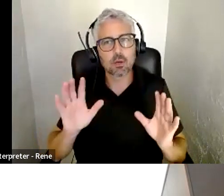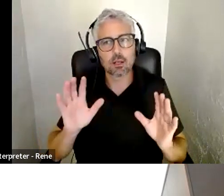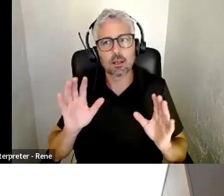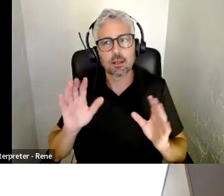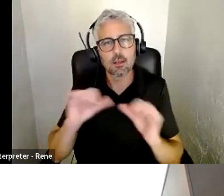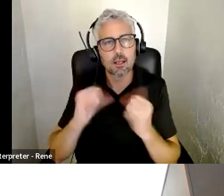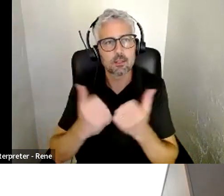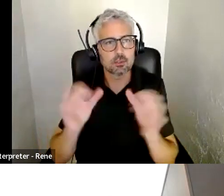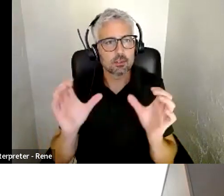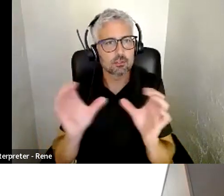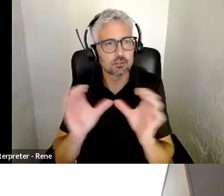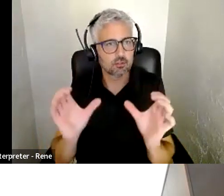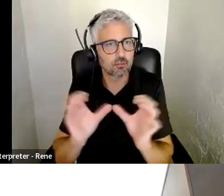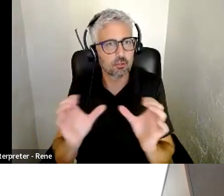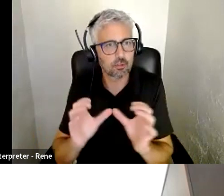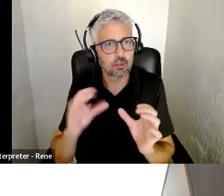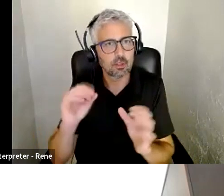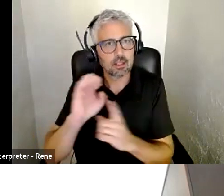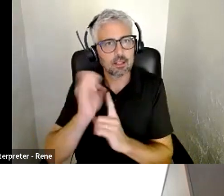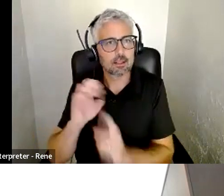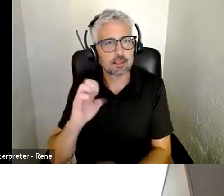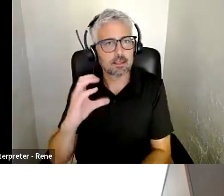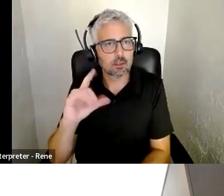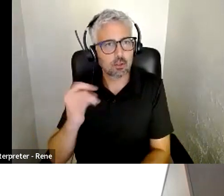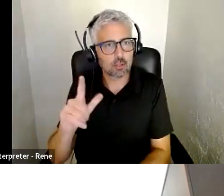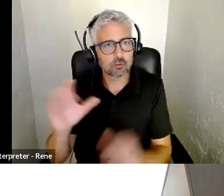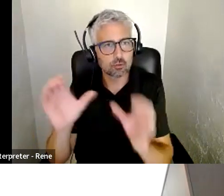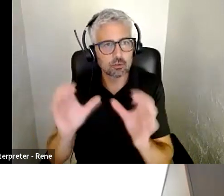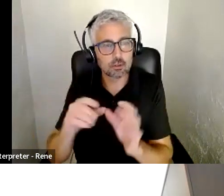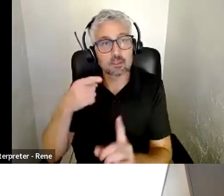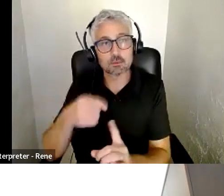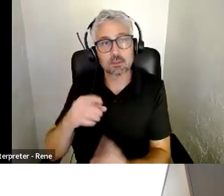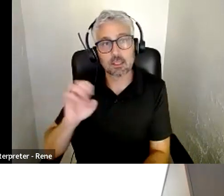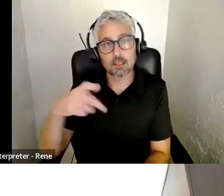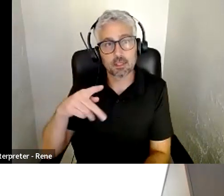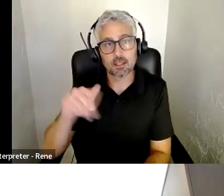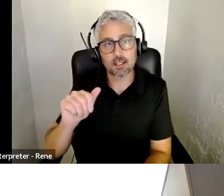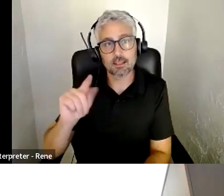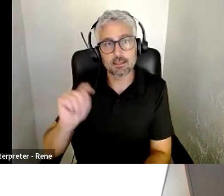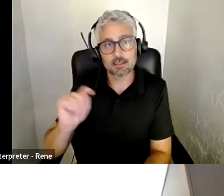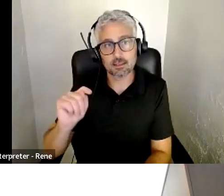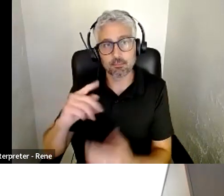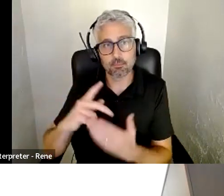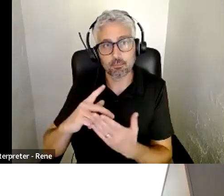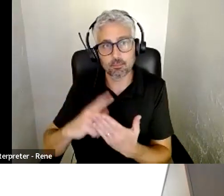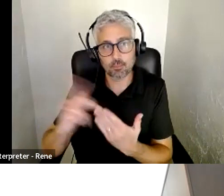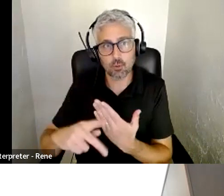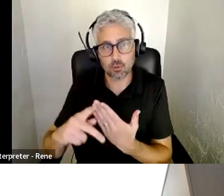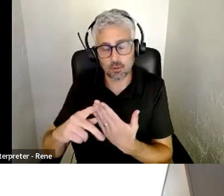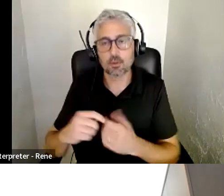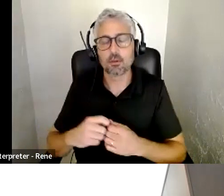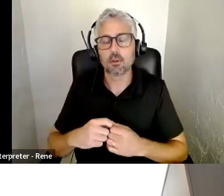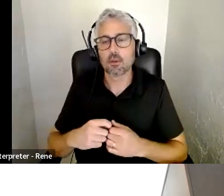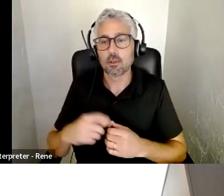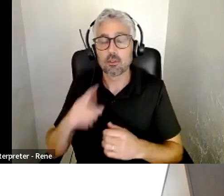agency certifications and ecological certifications, specifically the EPEAT program, and simply says